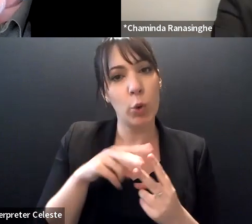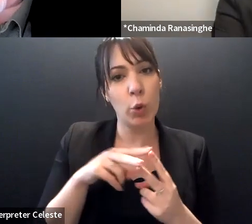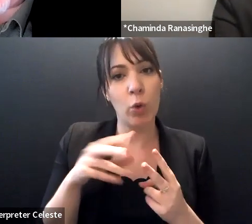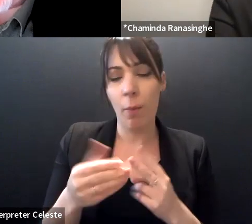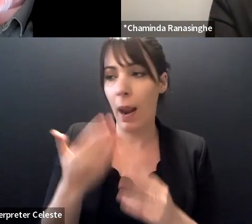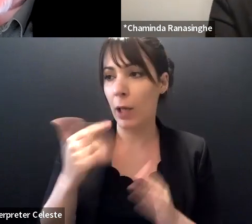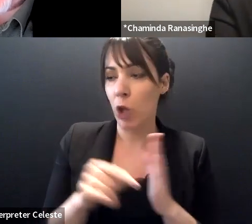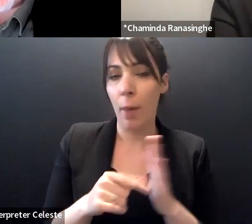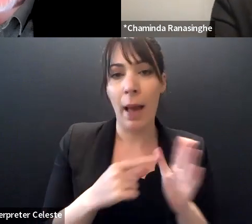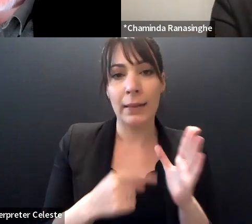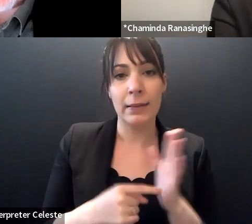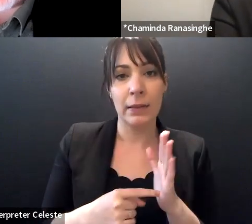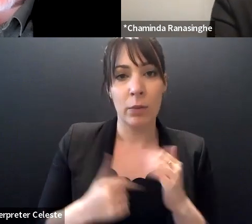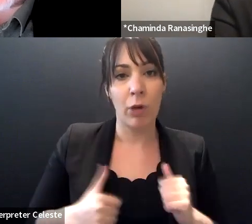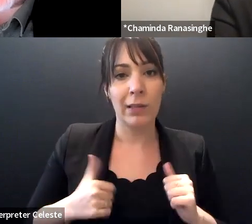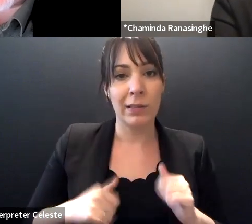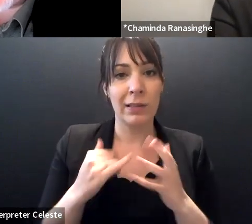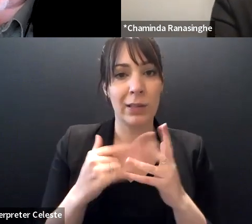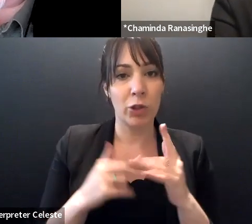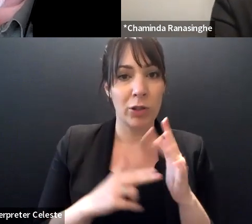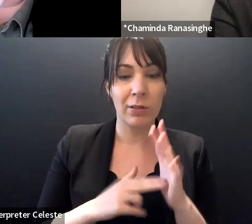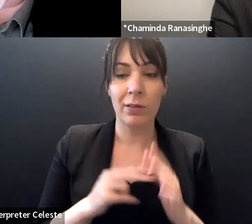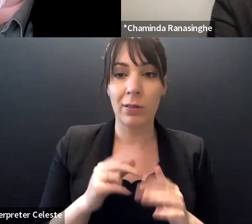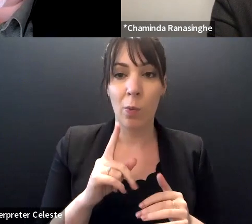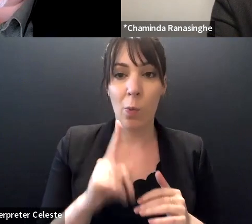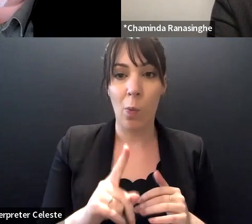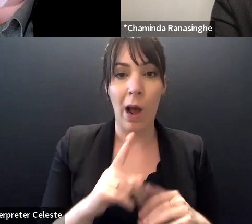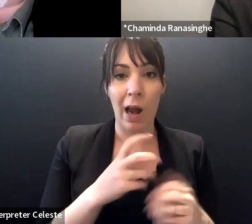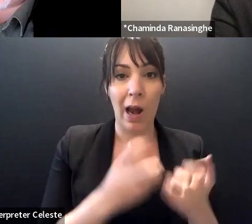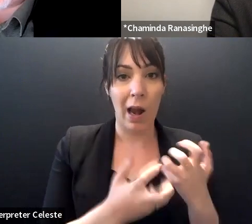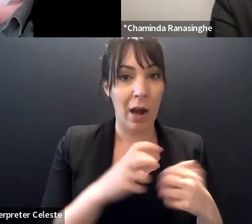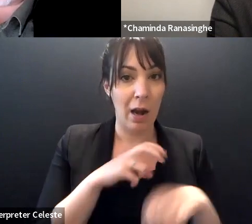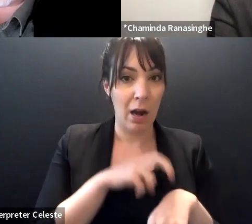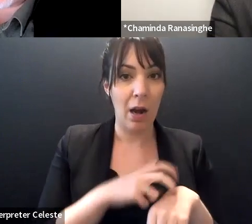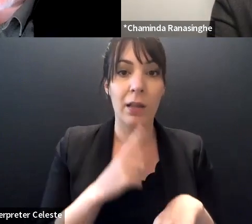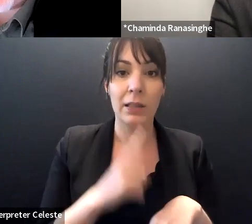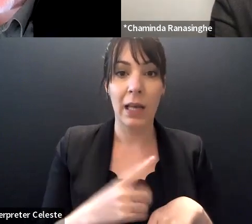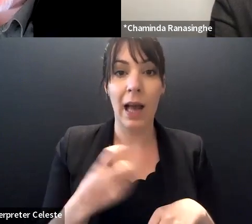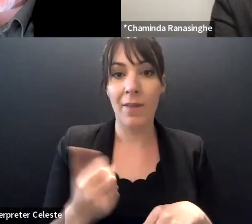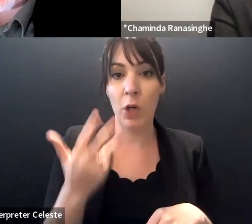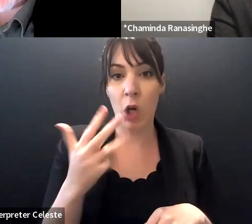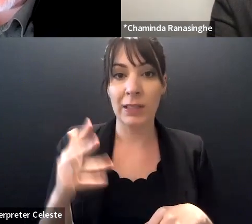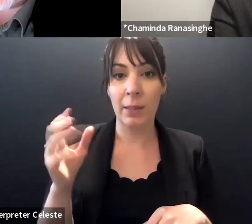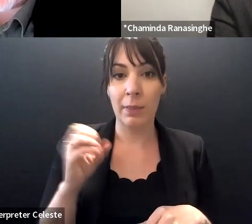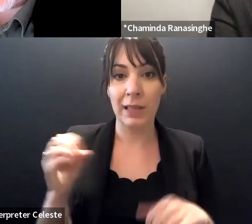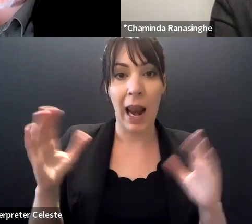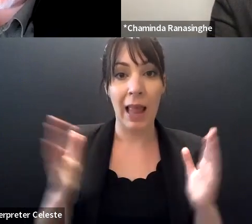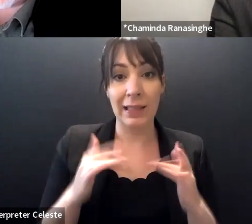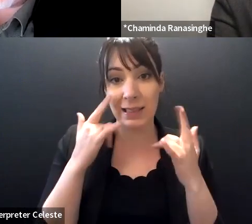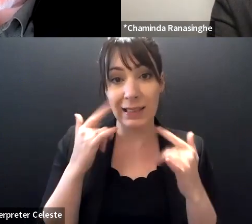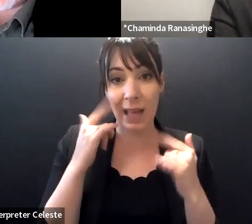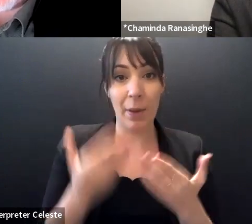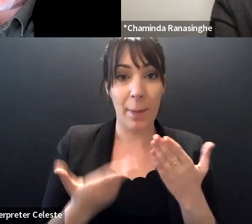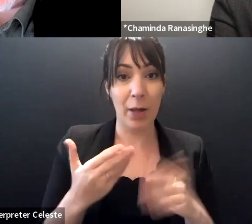community practice, which Steve brought up earlier. One of the institutions is down, I think, to 90% less examinations than they did previous